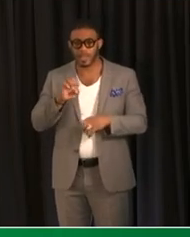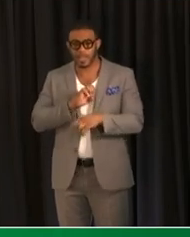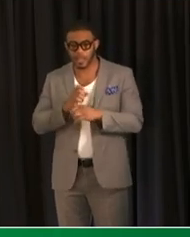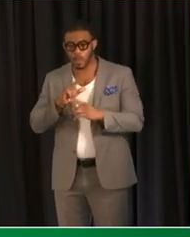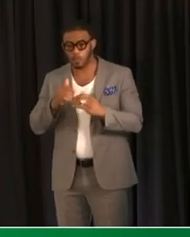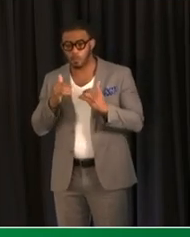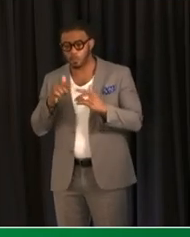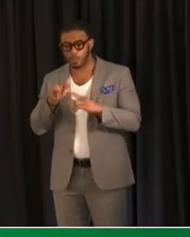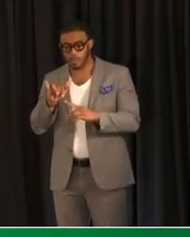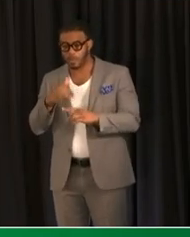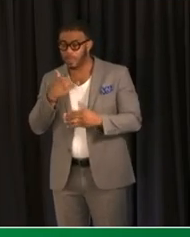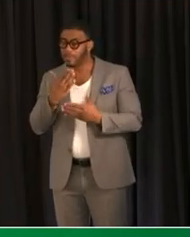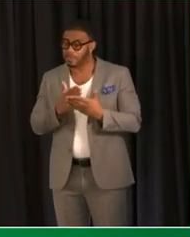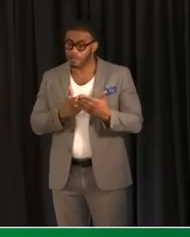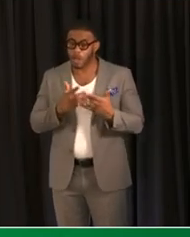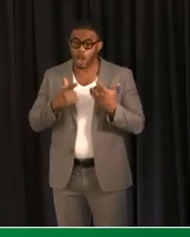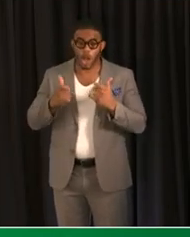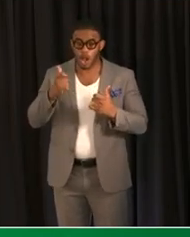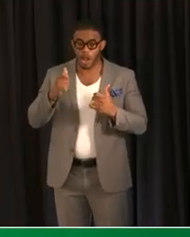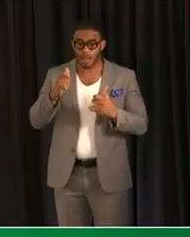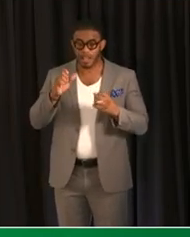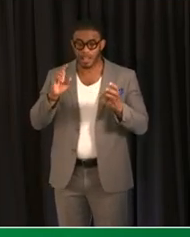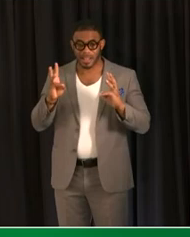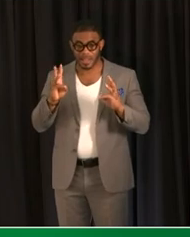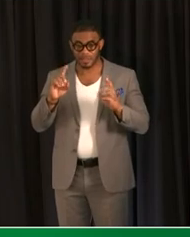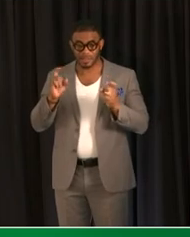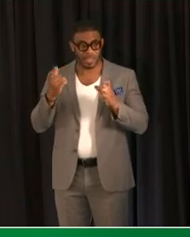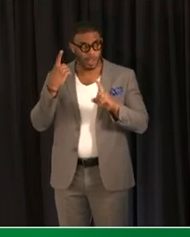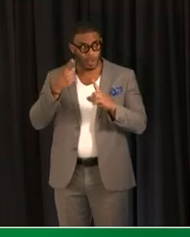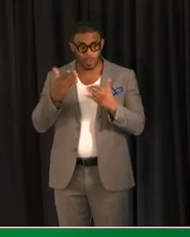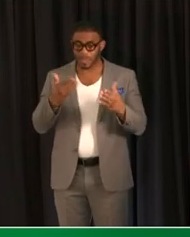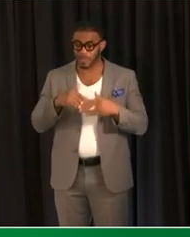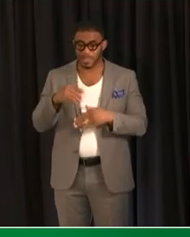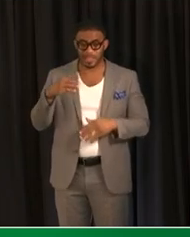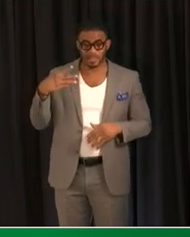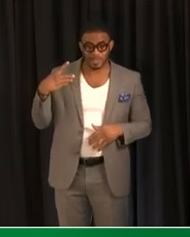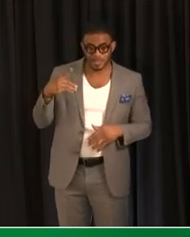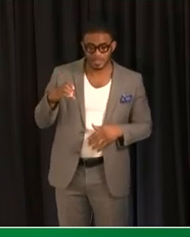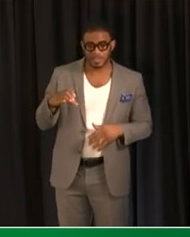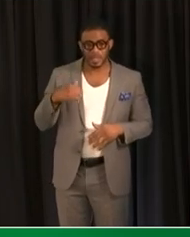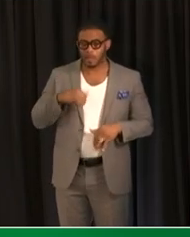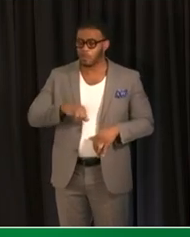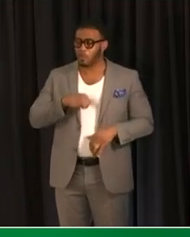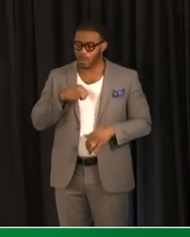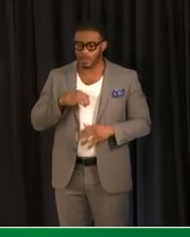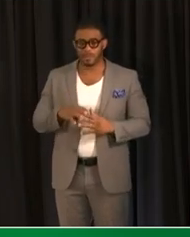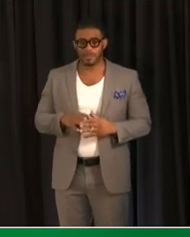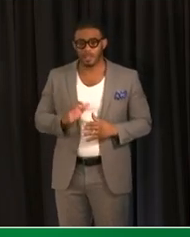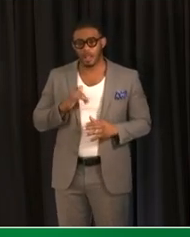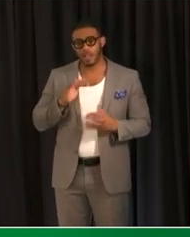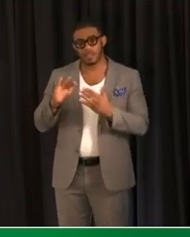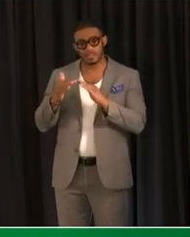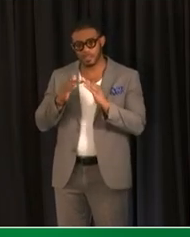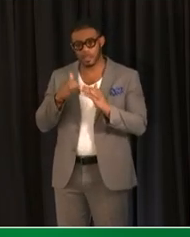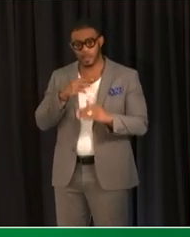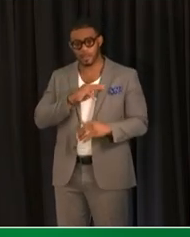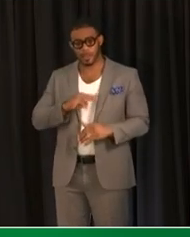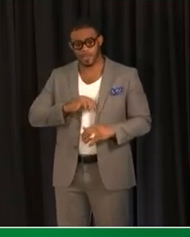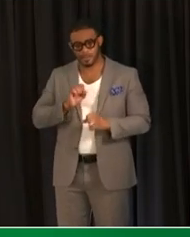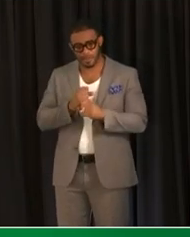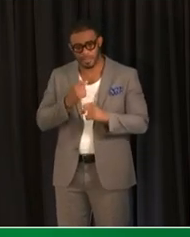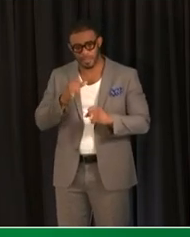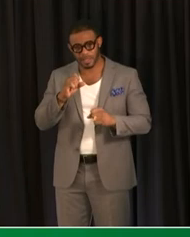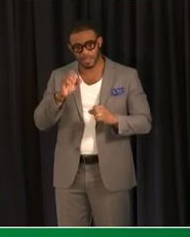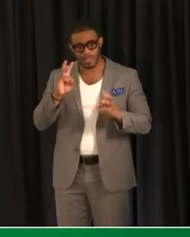and how we're moving towards that. We have some of the largest climate change goals here in the district, which I'm so proud of that our